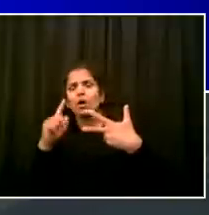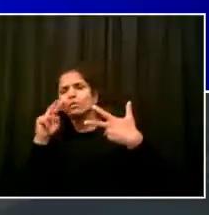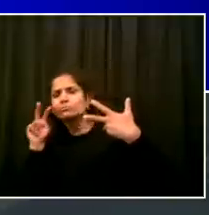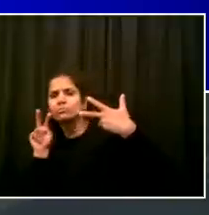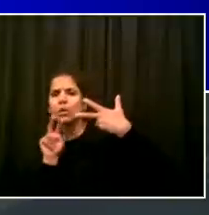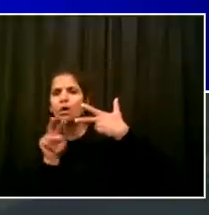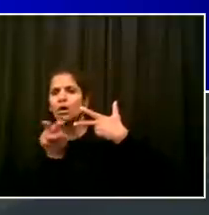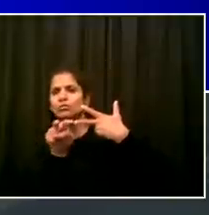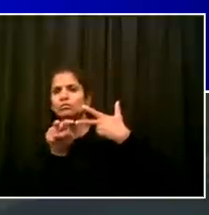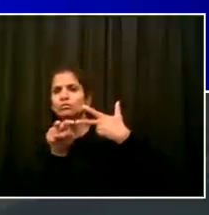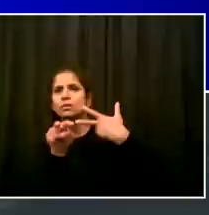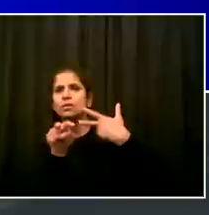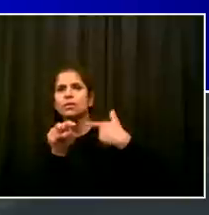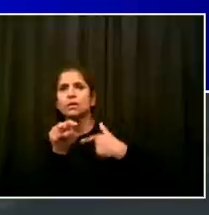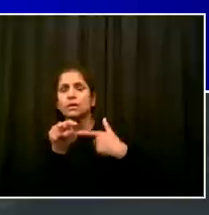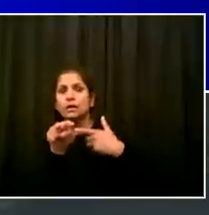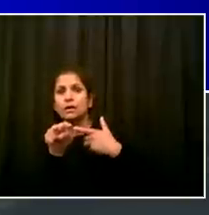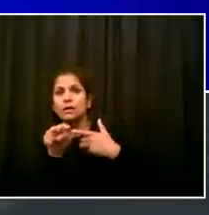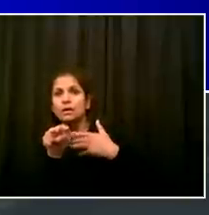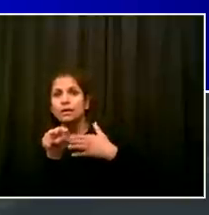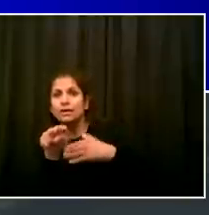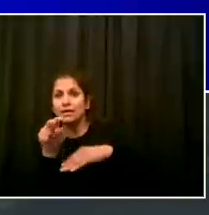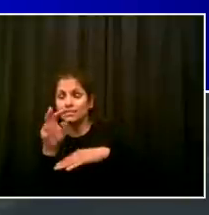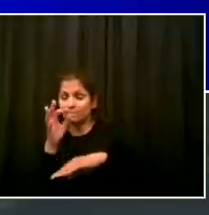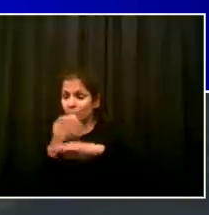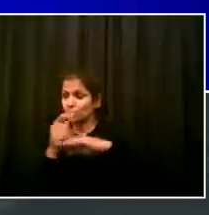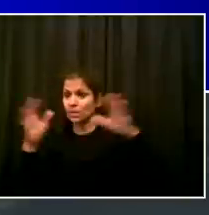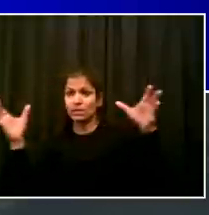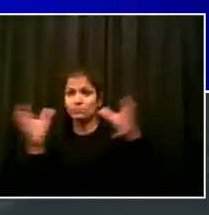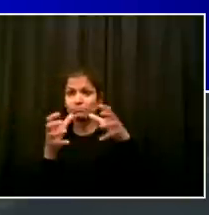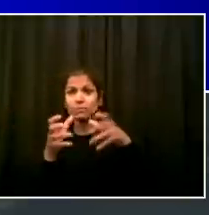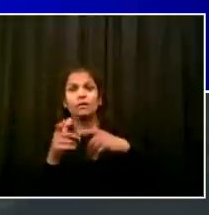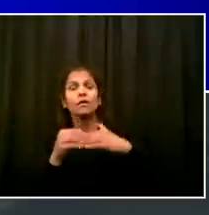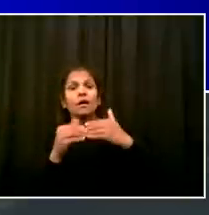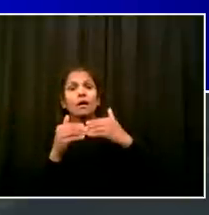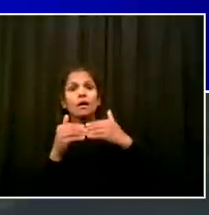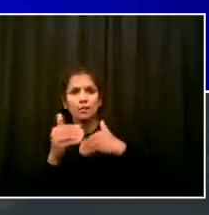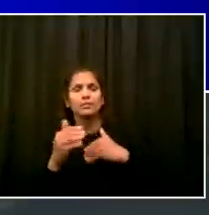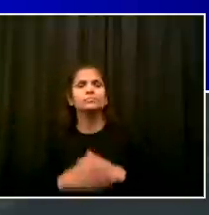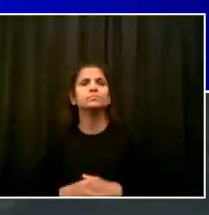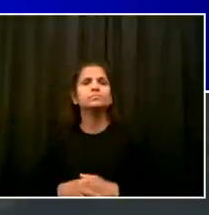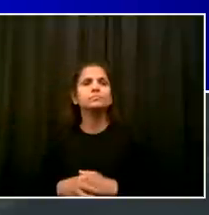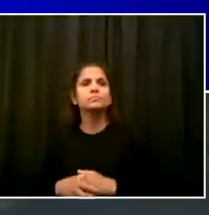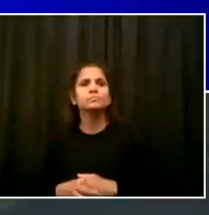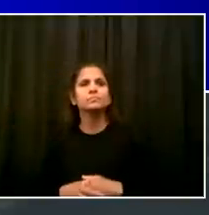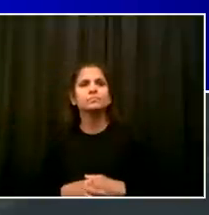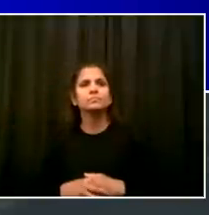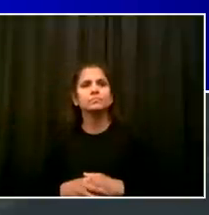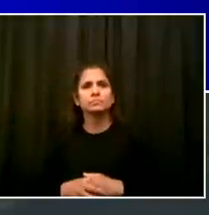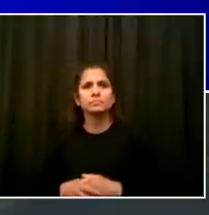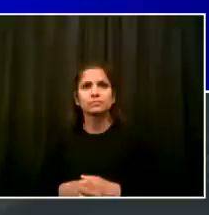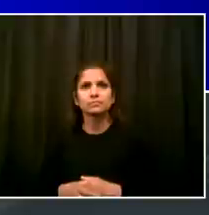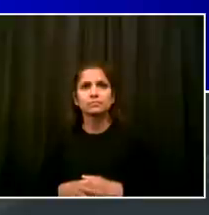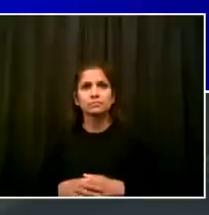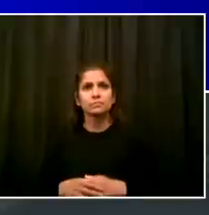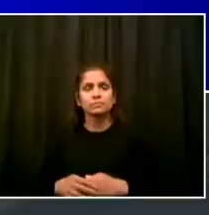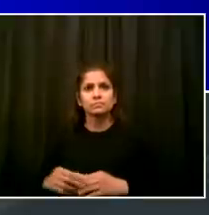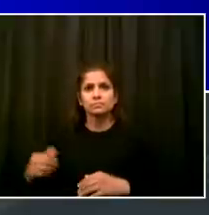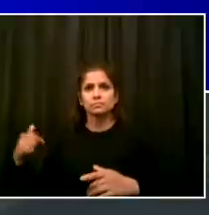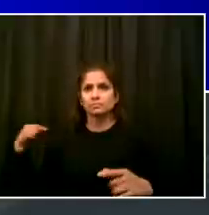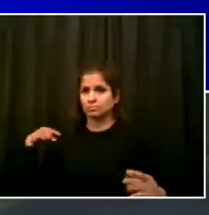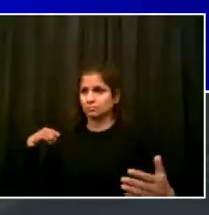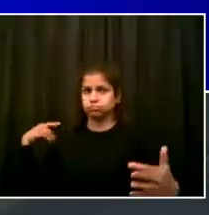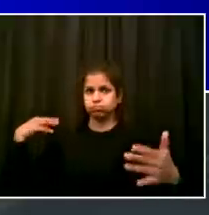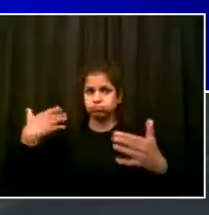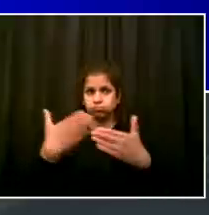them now. And they directly relate to the previous indicators we've talked to in terms of trend lines. First, daily number of